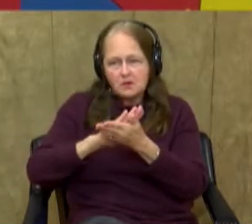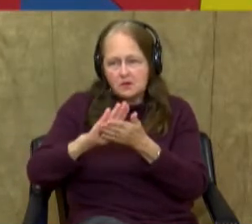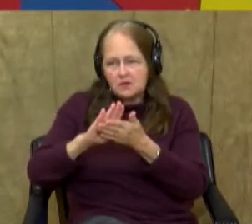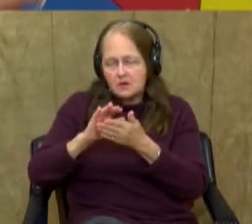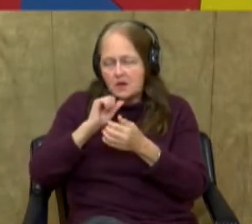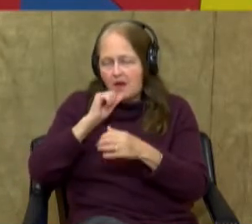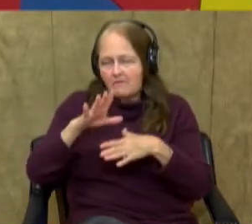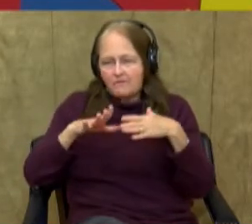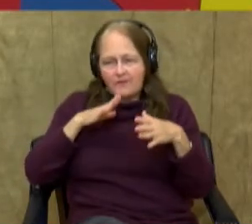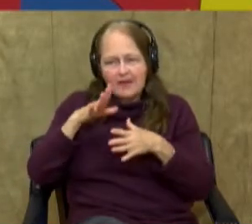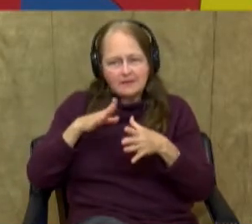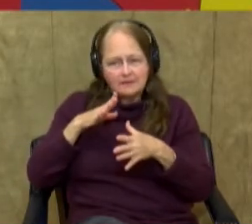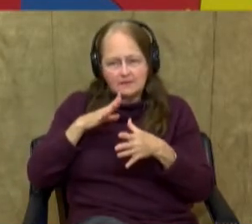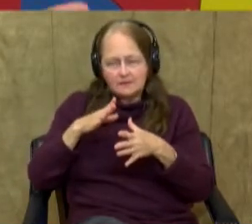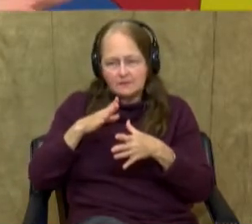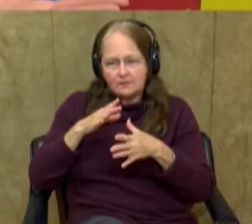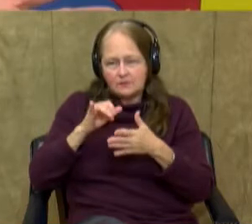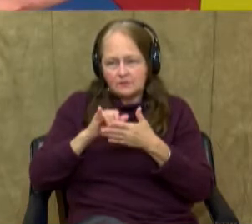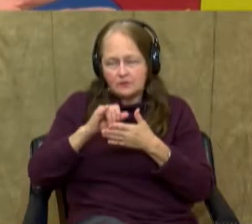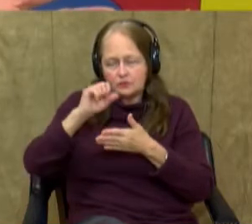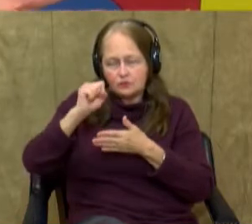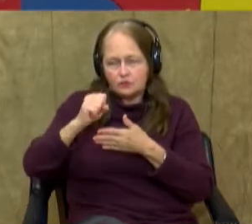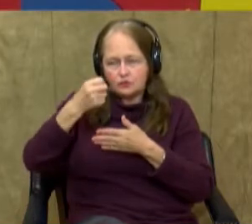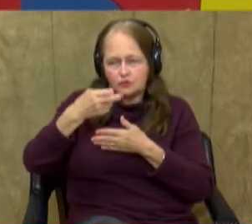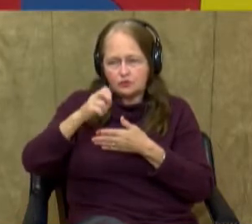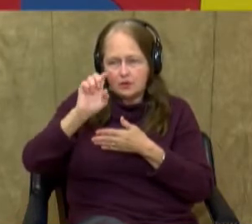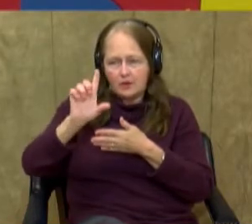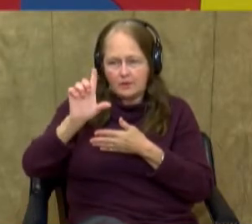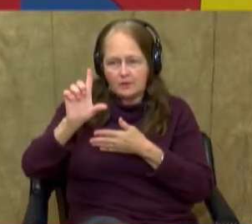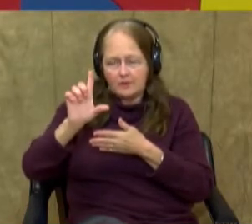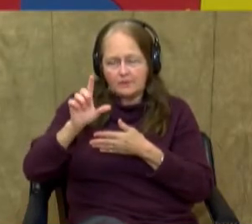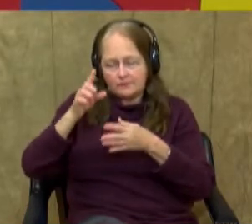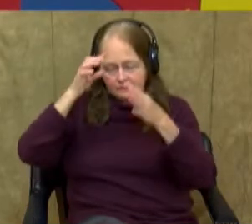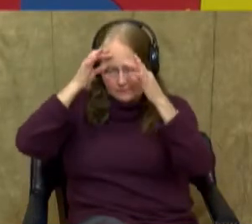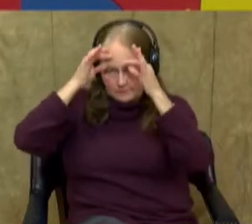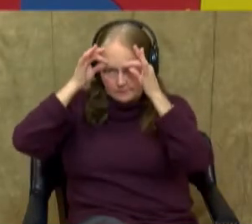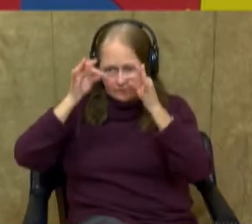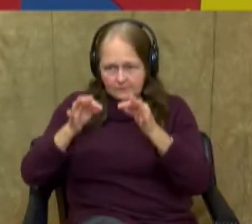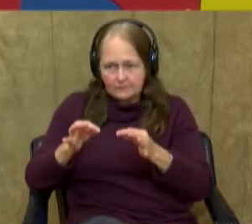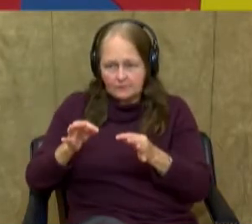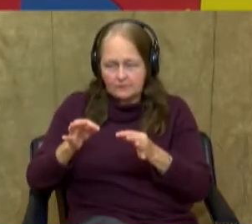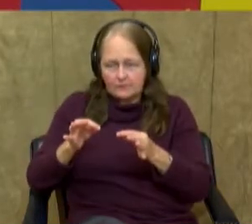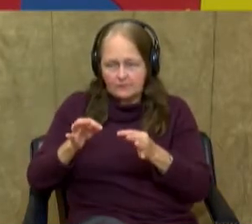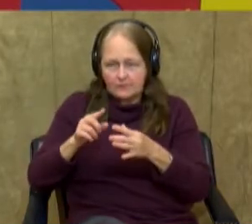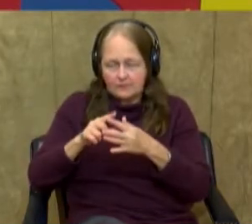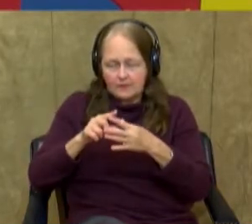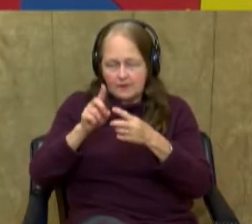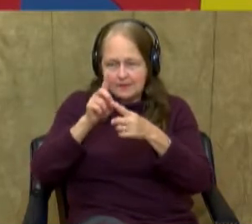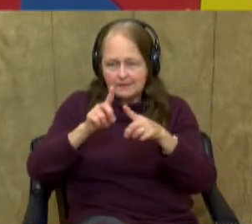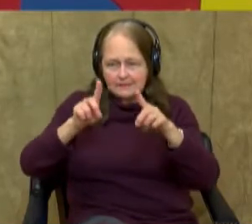or fancy about it. It's just a shell. So he decided to